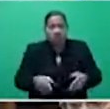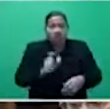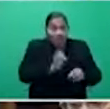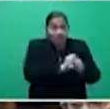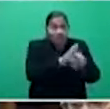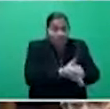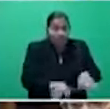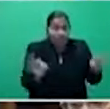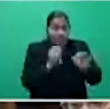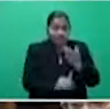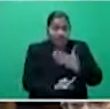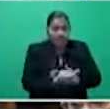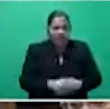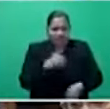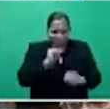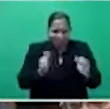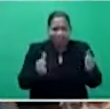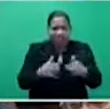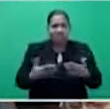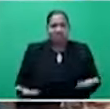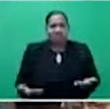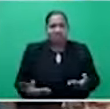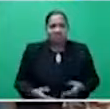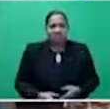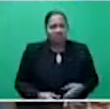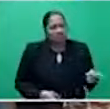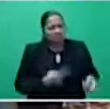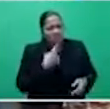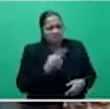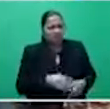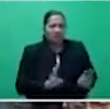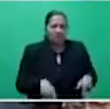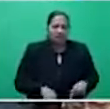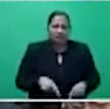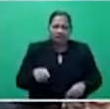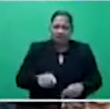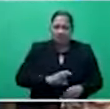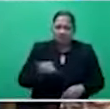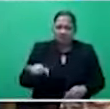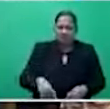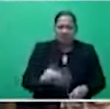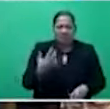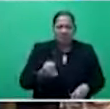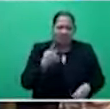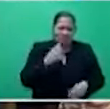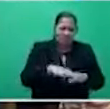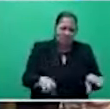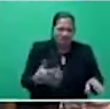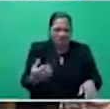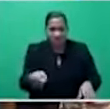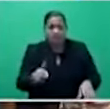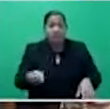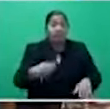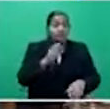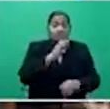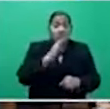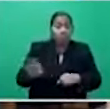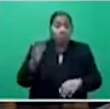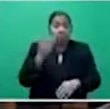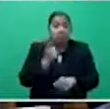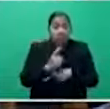consideration. They just simply want to say, oh, no, they're not dealing with it. Water woes are there. They don't talk about the fact that infrastructure has been so